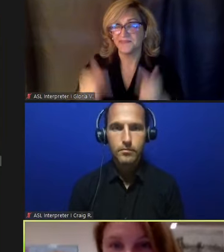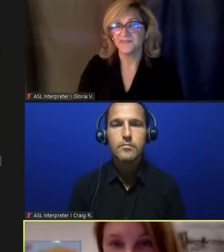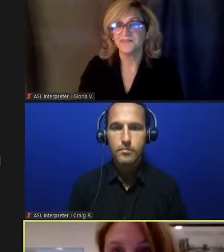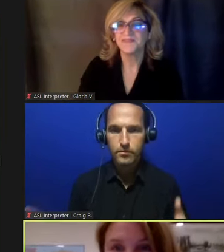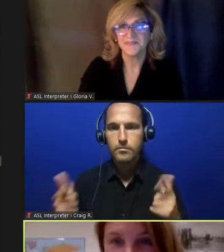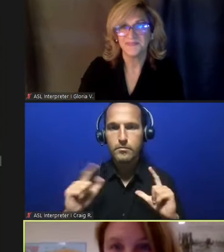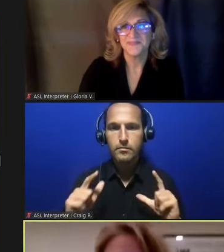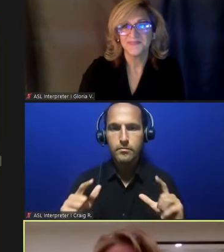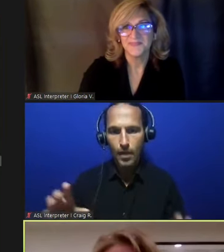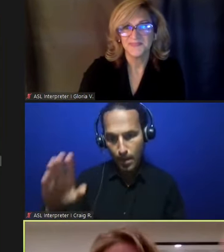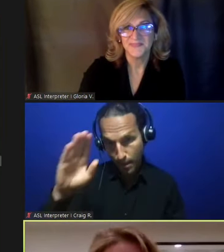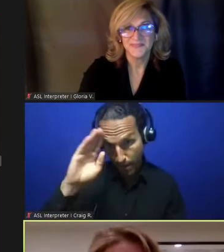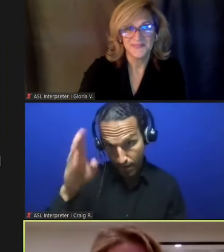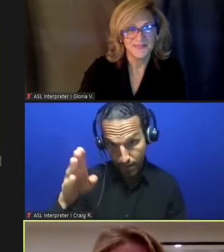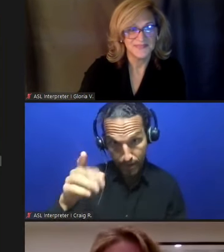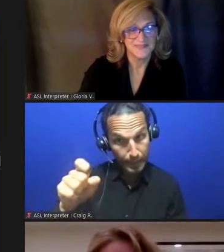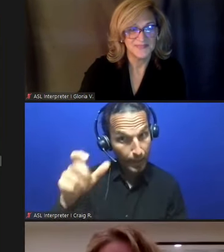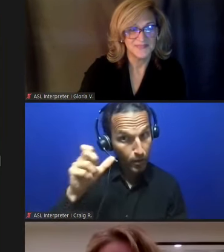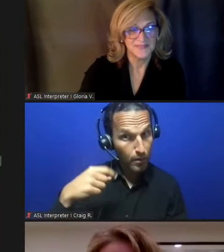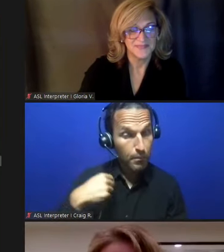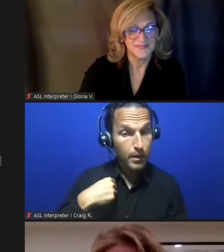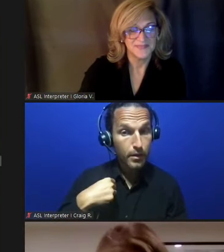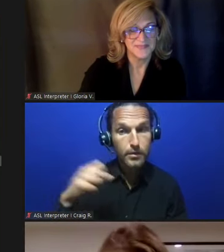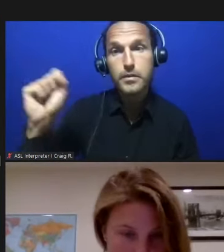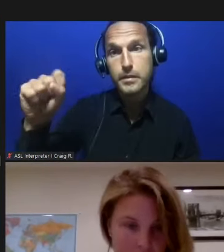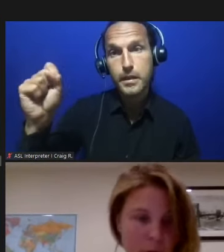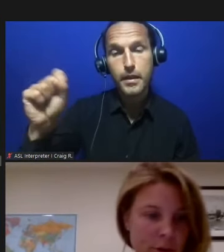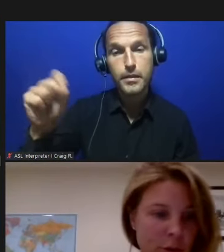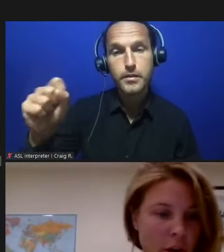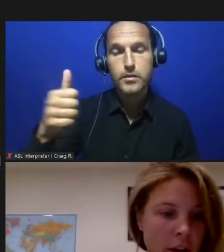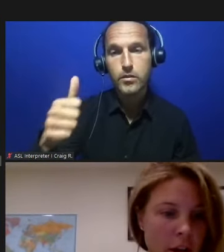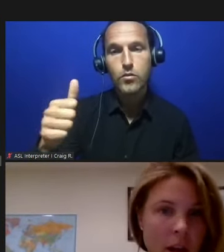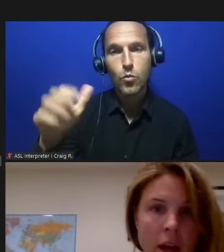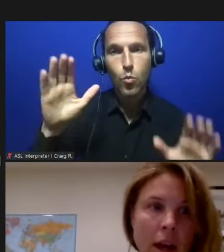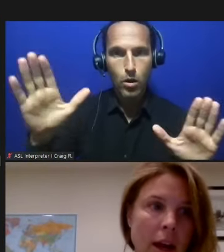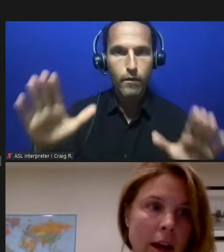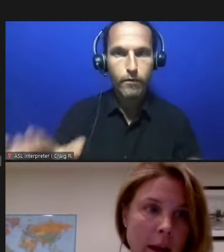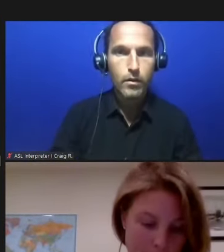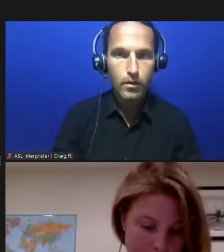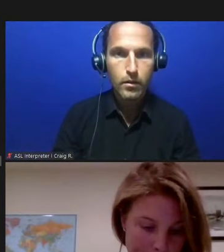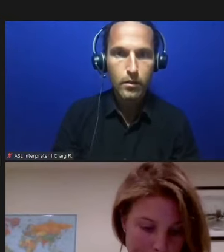Hi, can you hear me? Yes. Okay, wonderful.